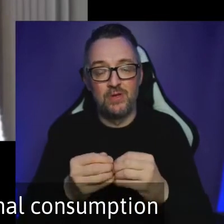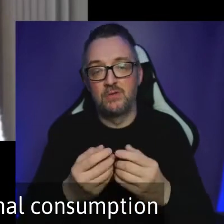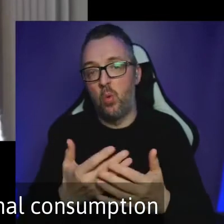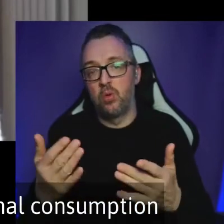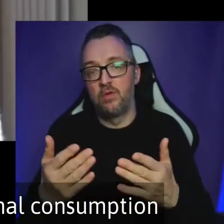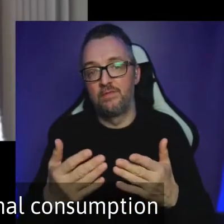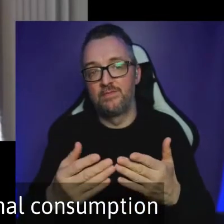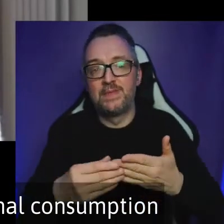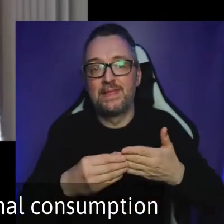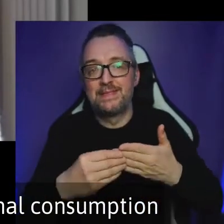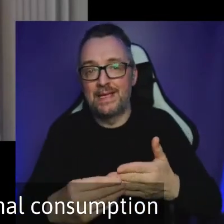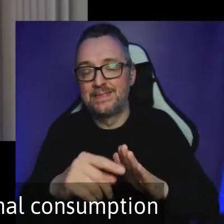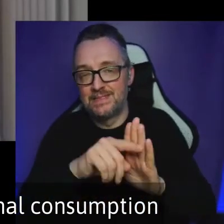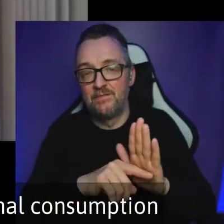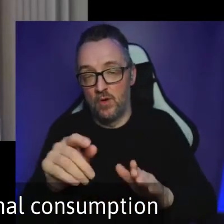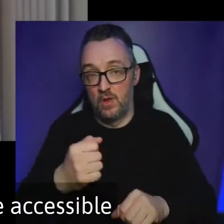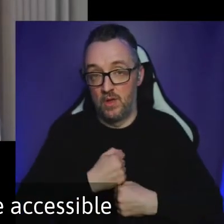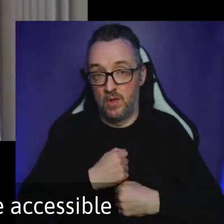for our internal